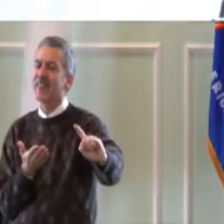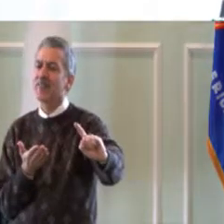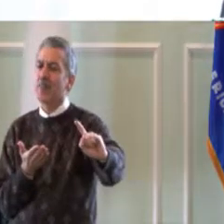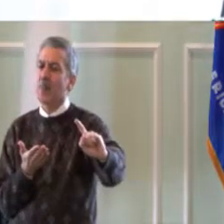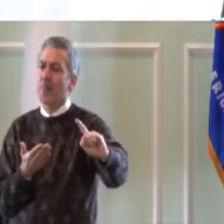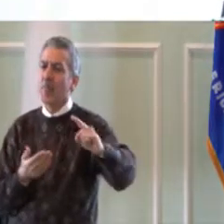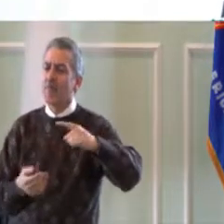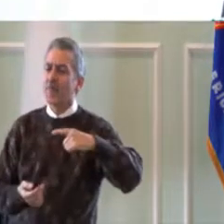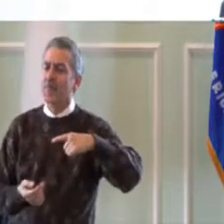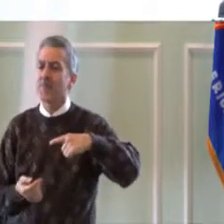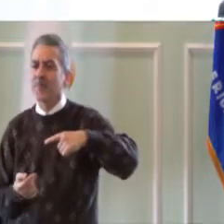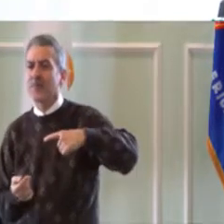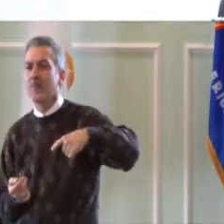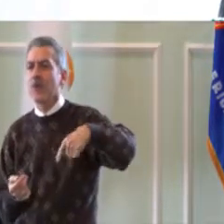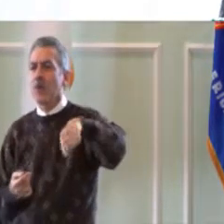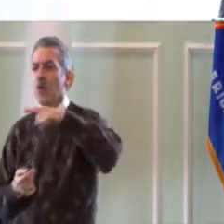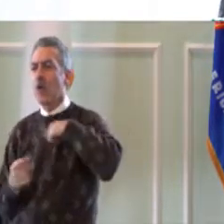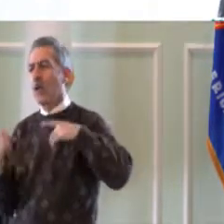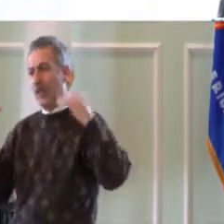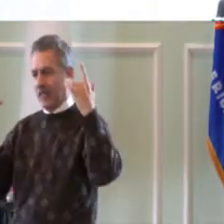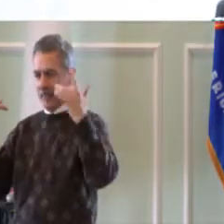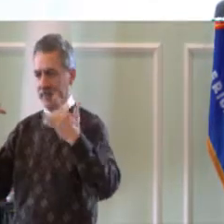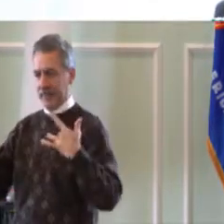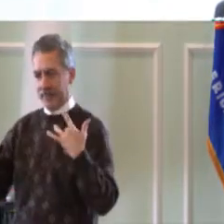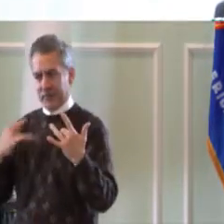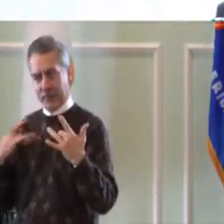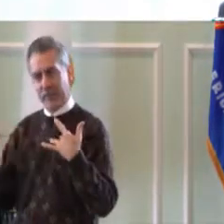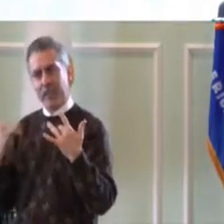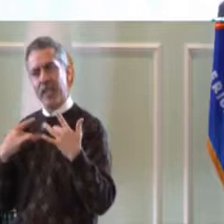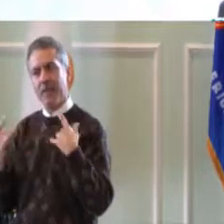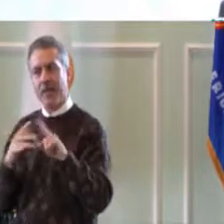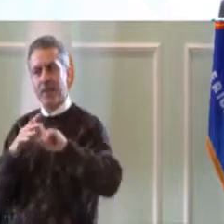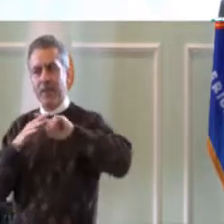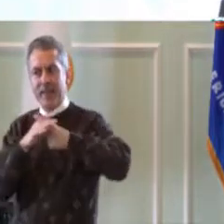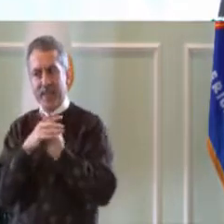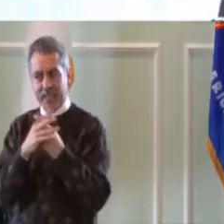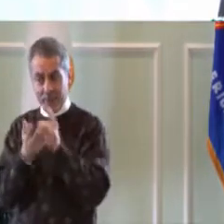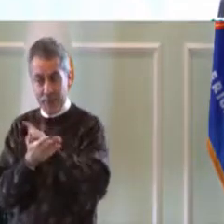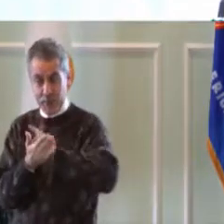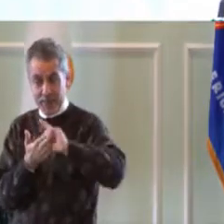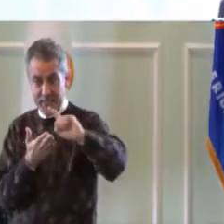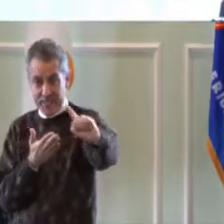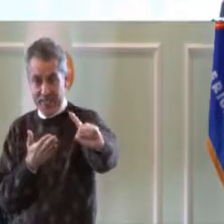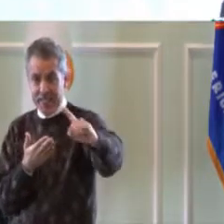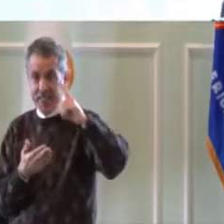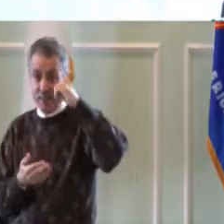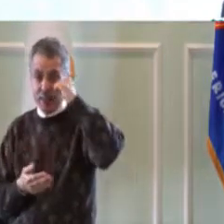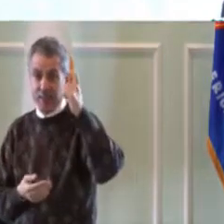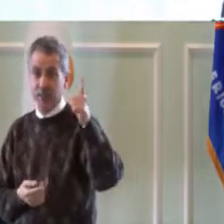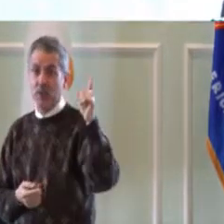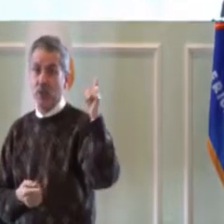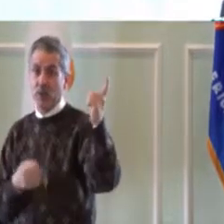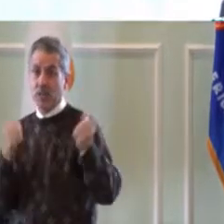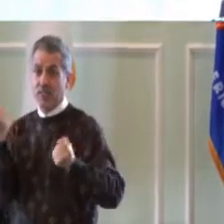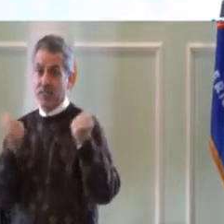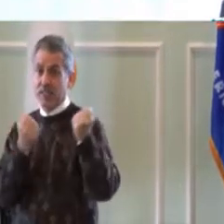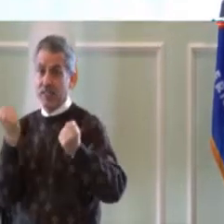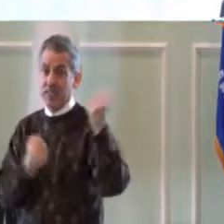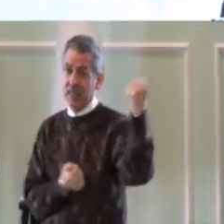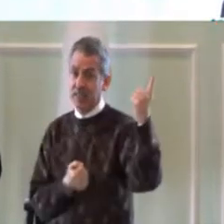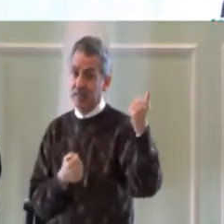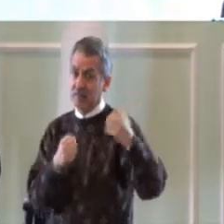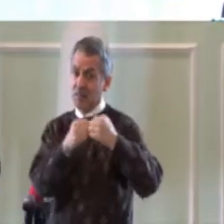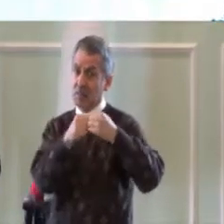were kind of worried this at the beginning of the week because one of our cars decided to not